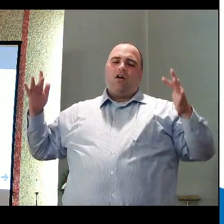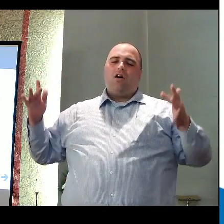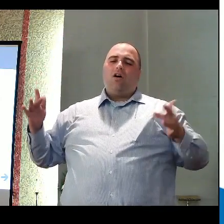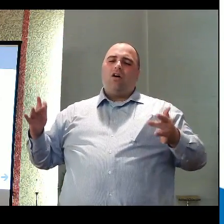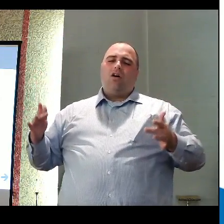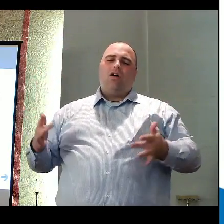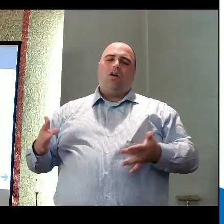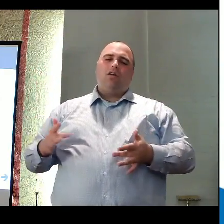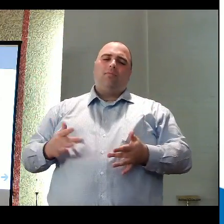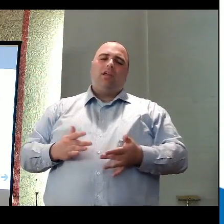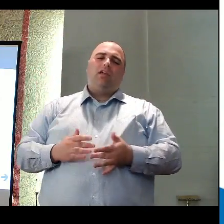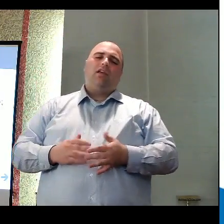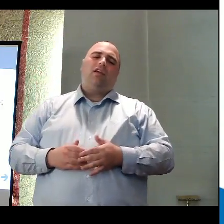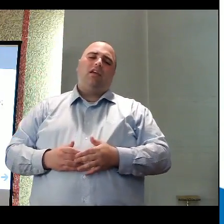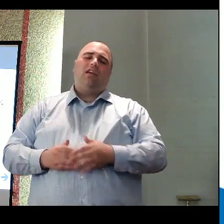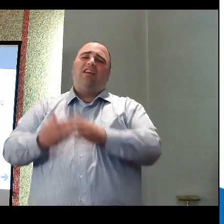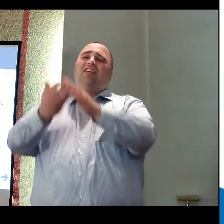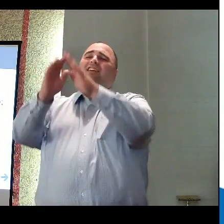Shine on me.